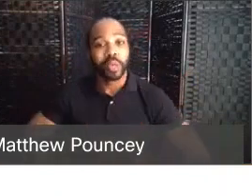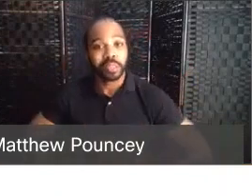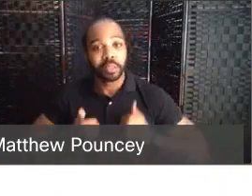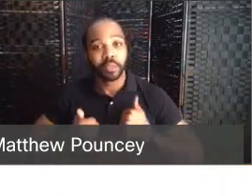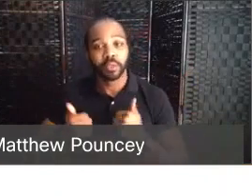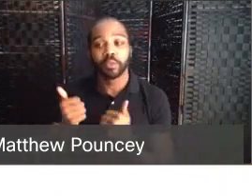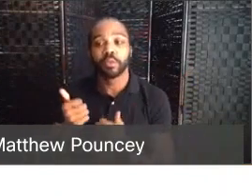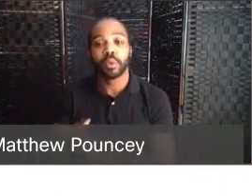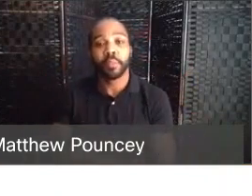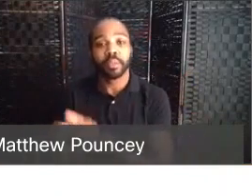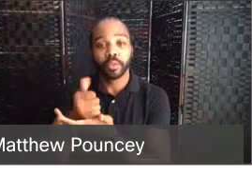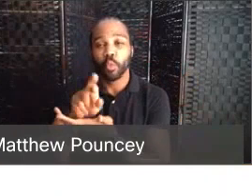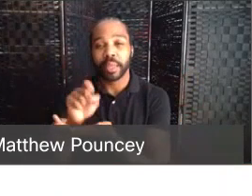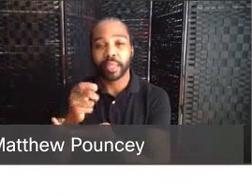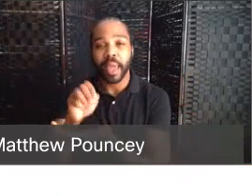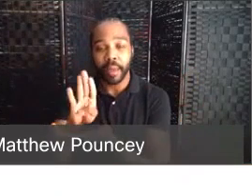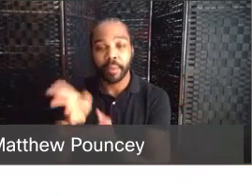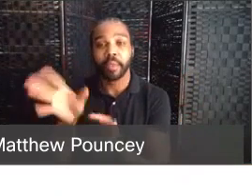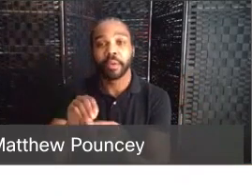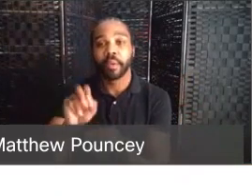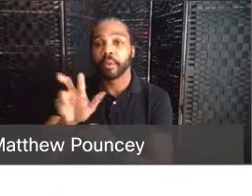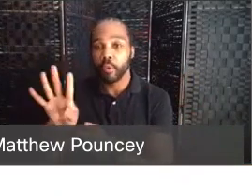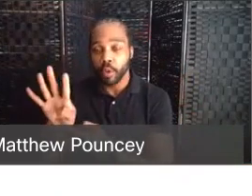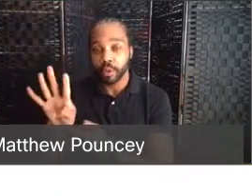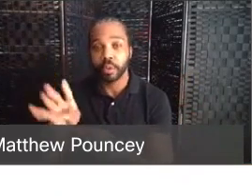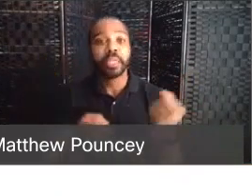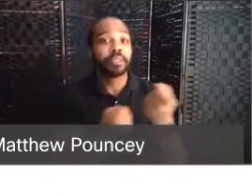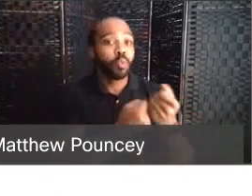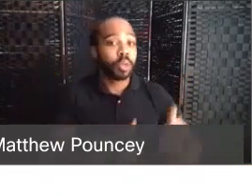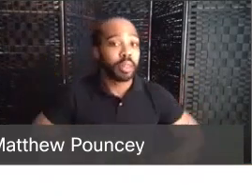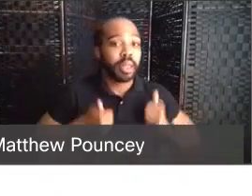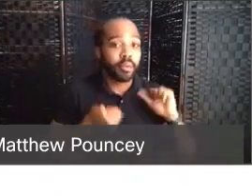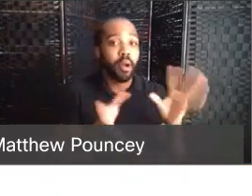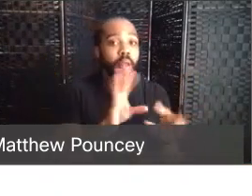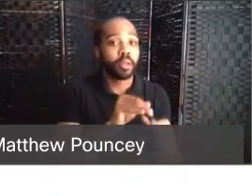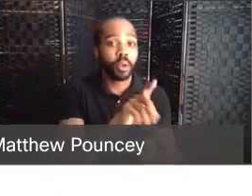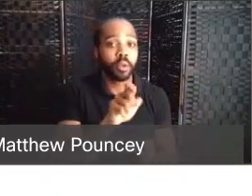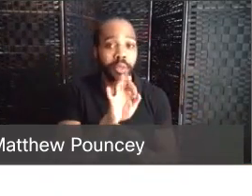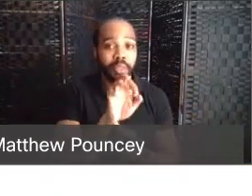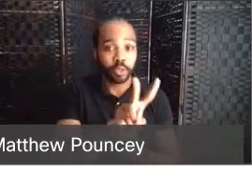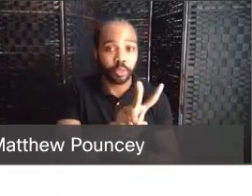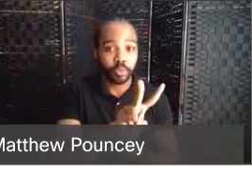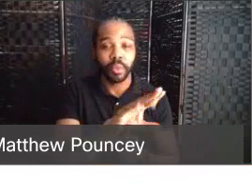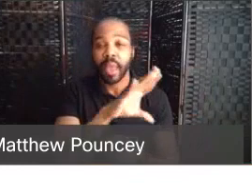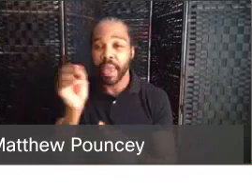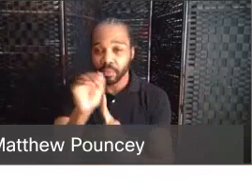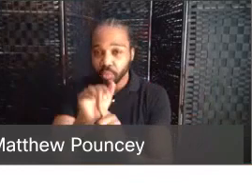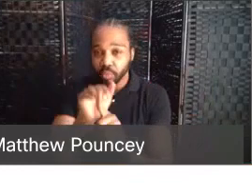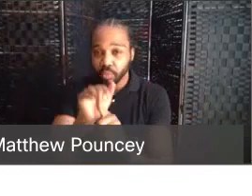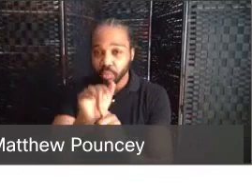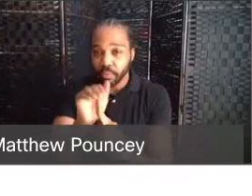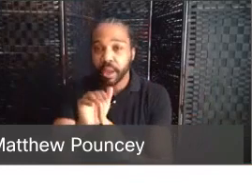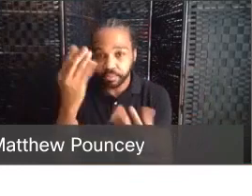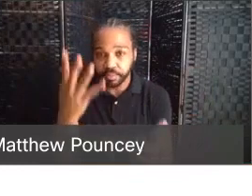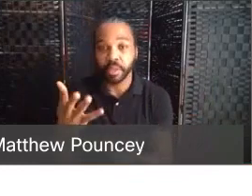habilitation, 34. And in supported living, 192. And just as a reminder, there is the